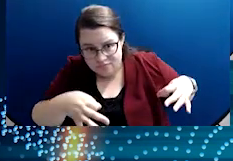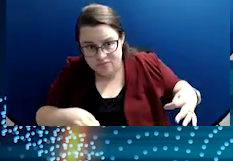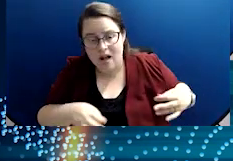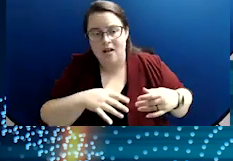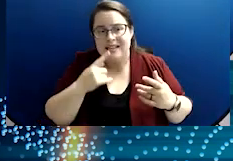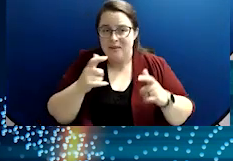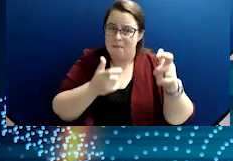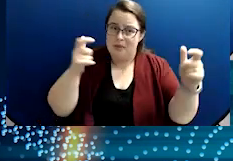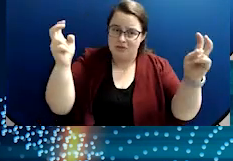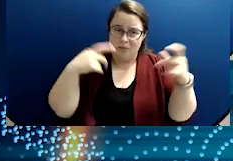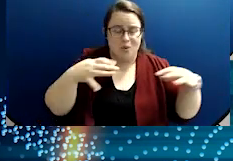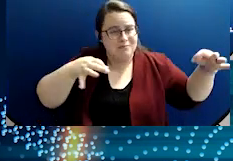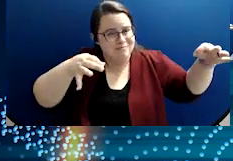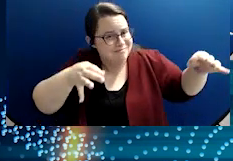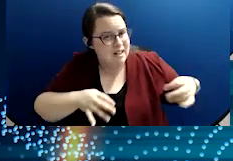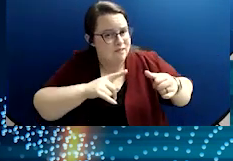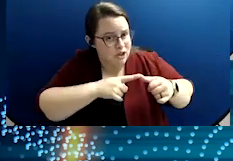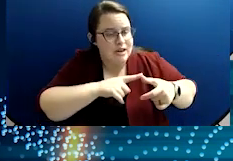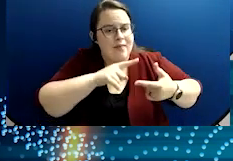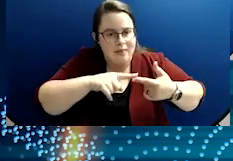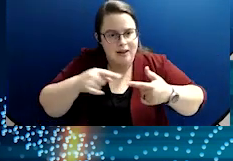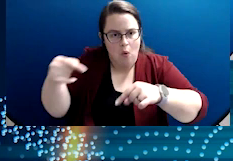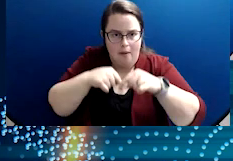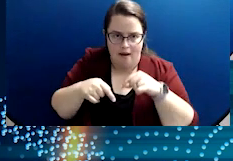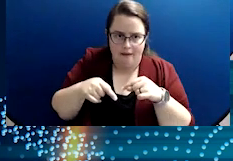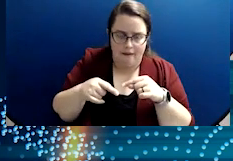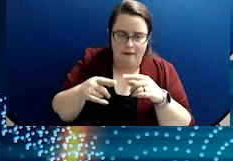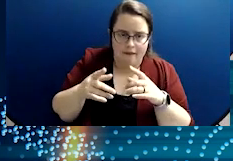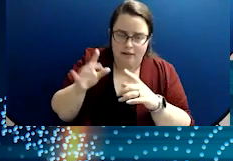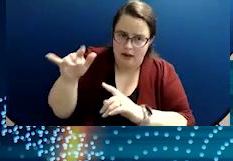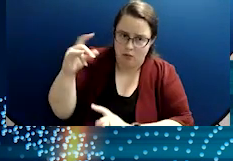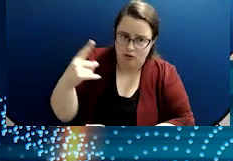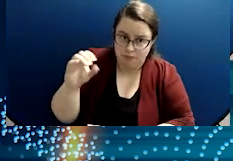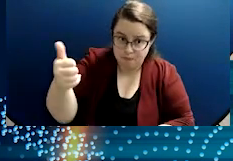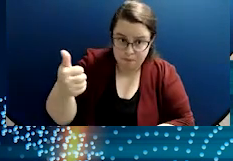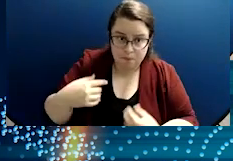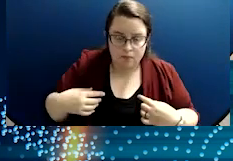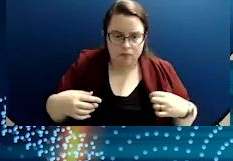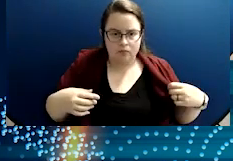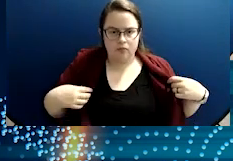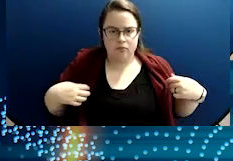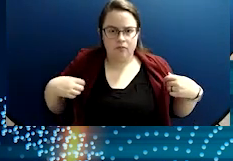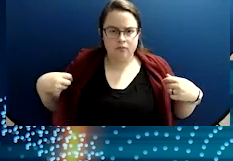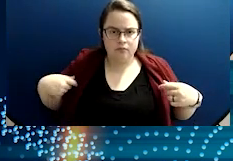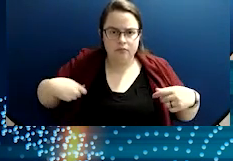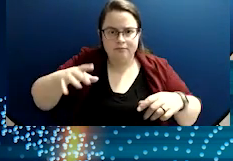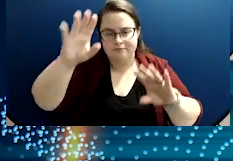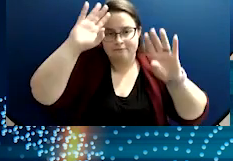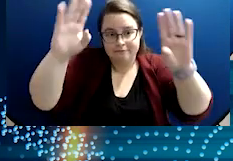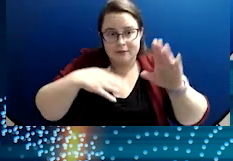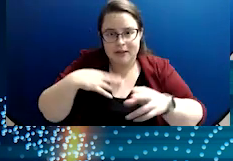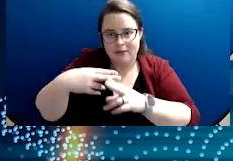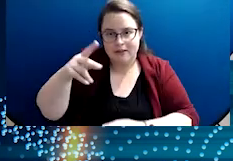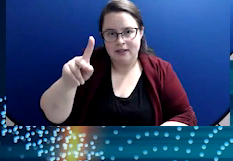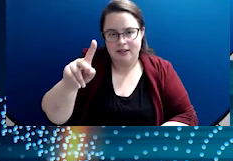big topic. Yeah, big discussion. Okay, you're right. Yeah. Go forward. Yeah. All right. My name's Carrie Lester, and I use